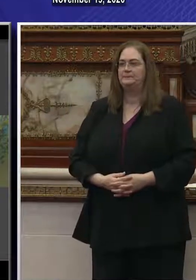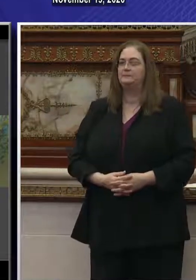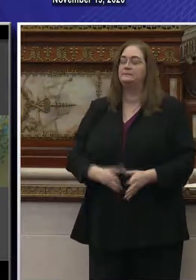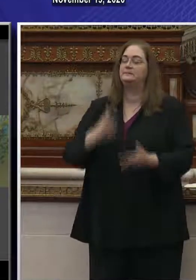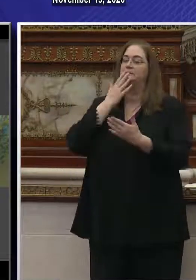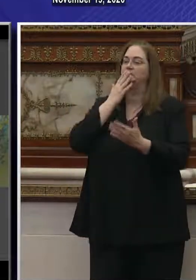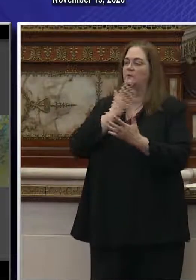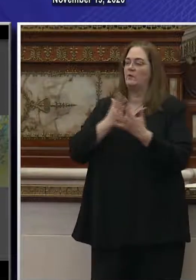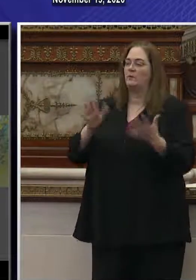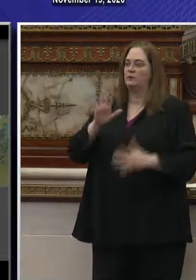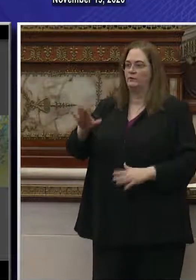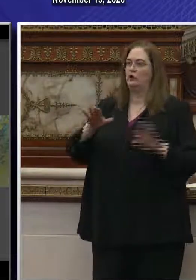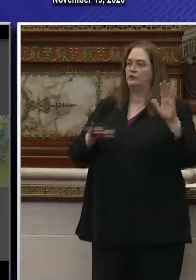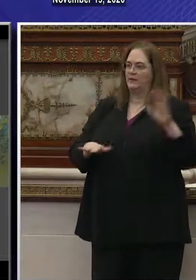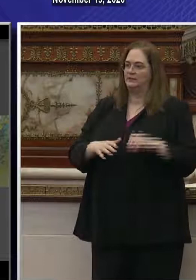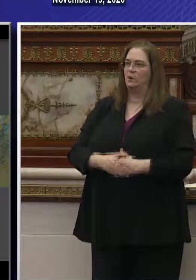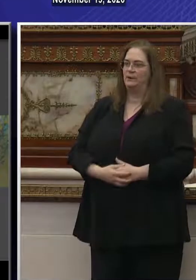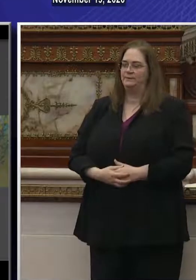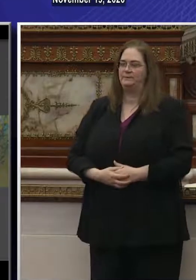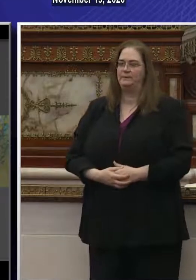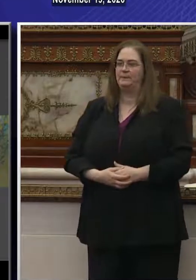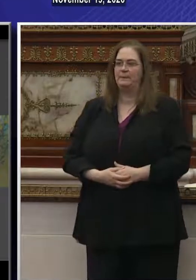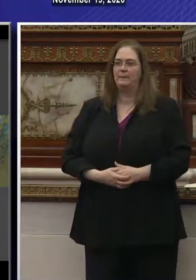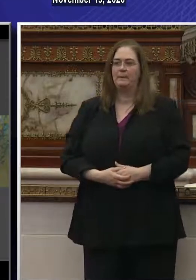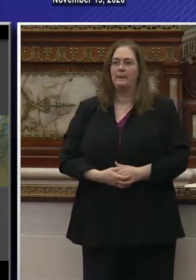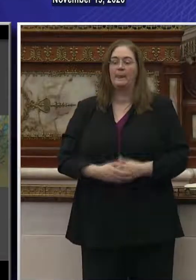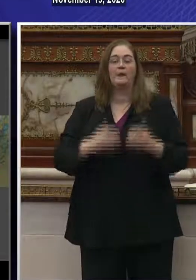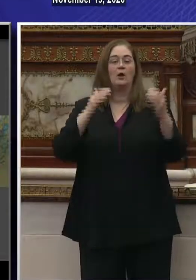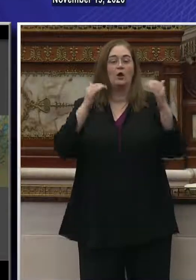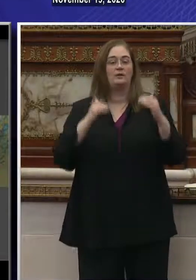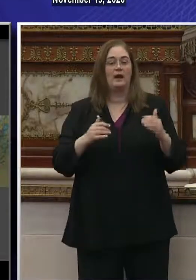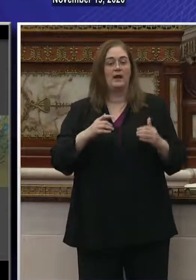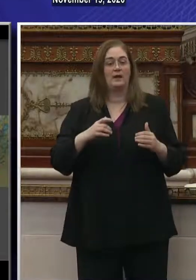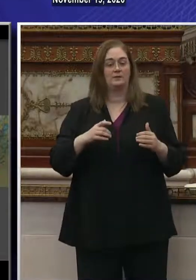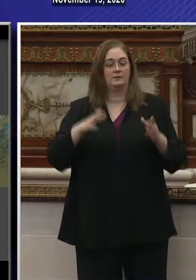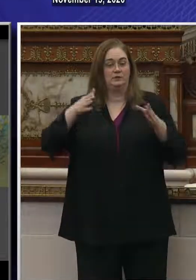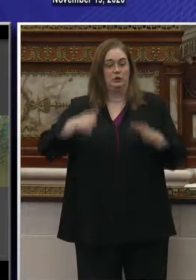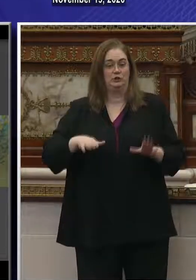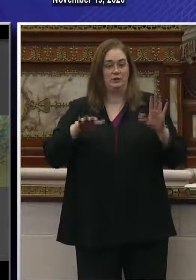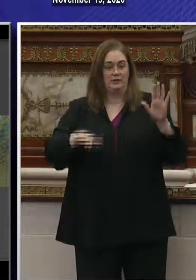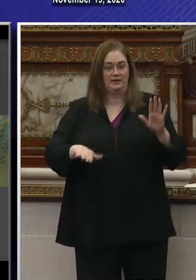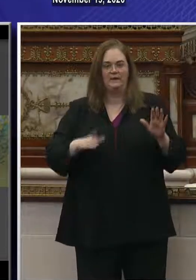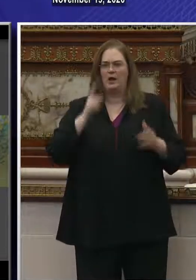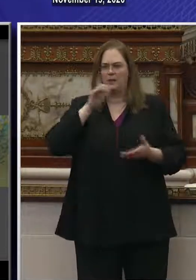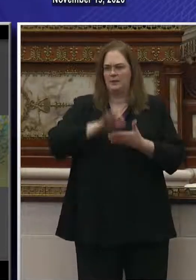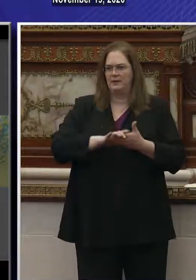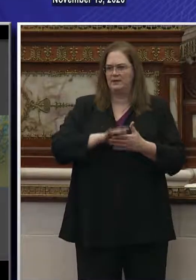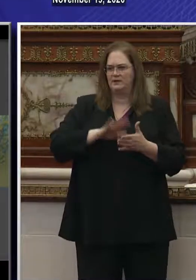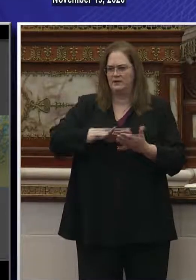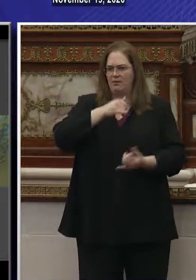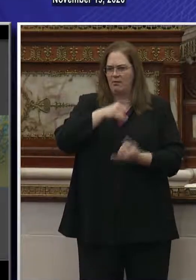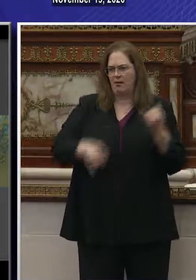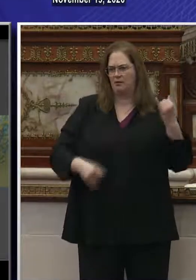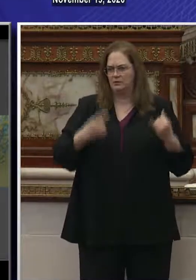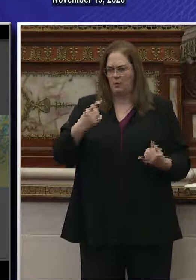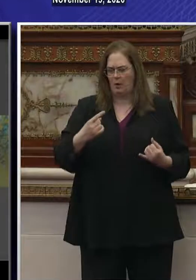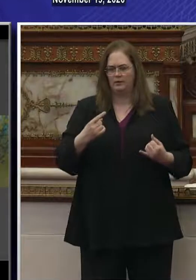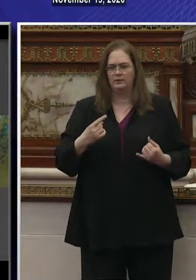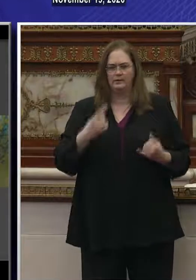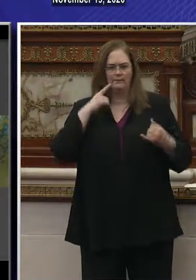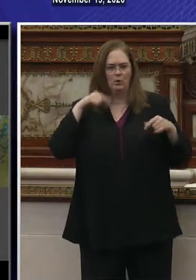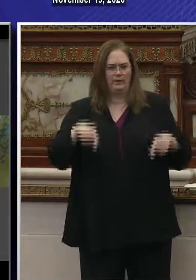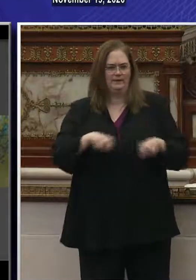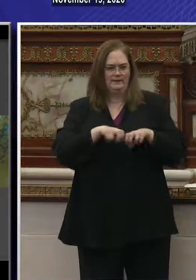Thank you very much for your testimony. Our next witness to testify, who I believe is our last witness for